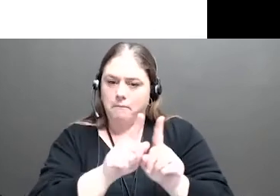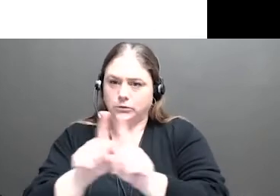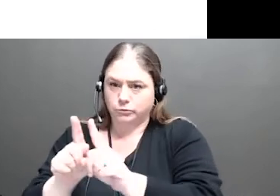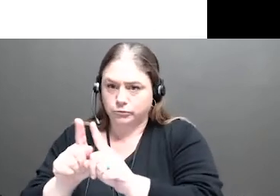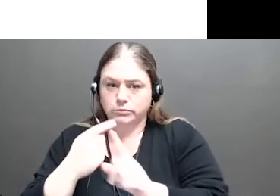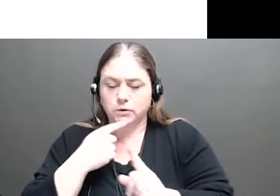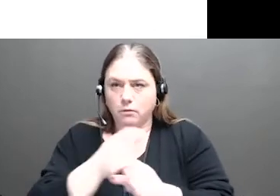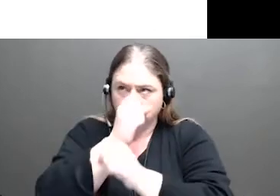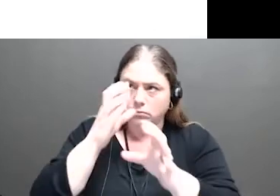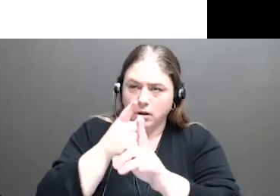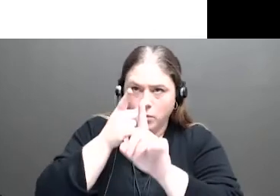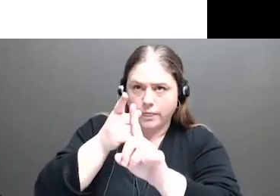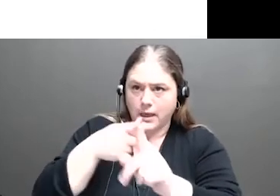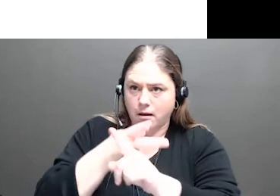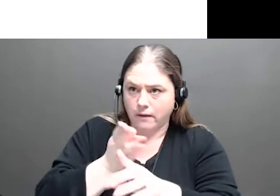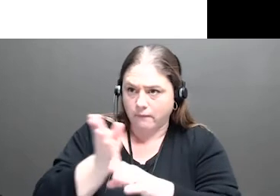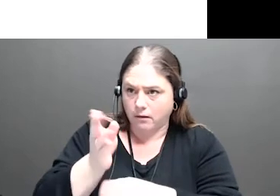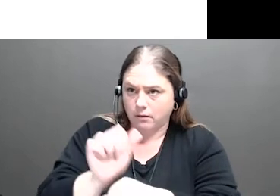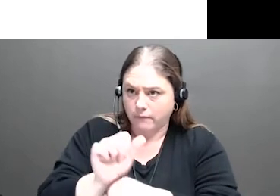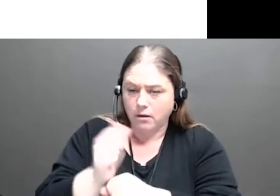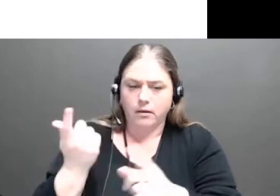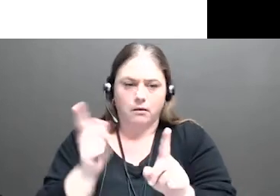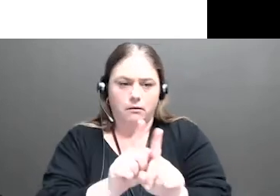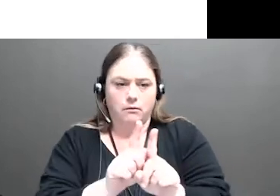is short-term in nature, so